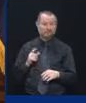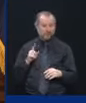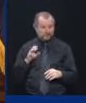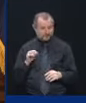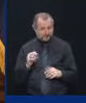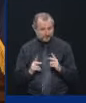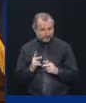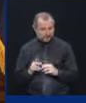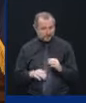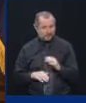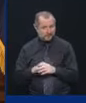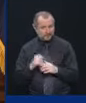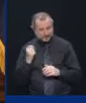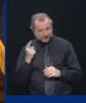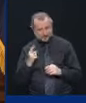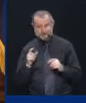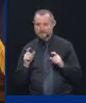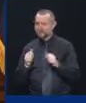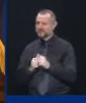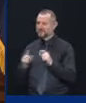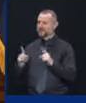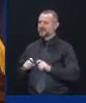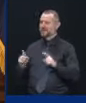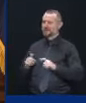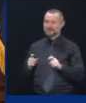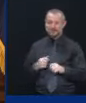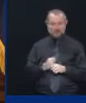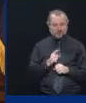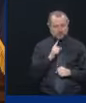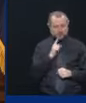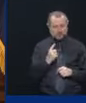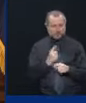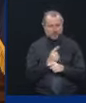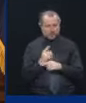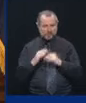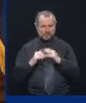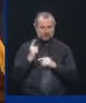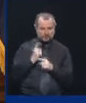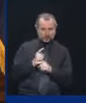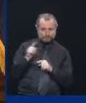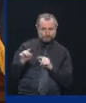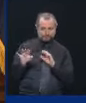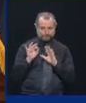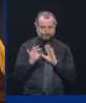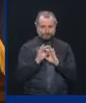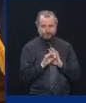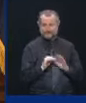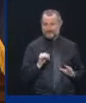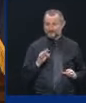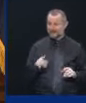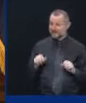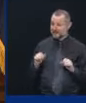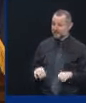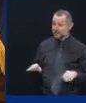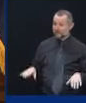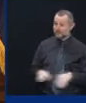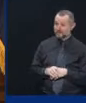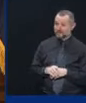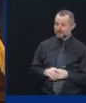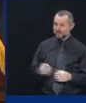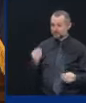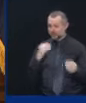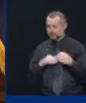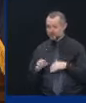testing in the right space. And if you can do a wedding catering hall